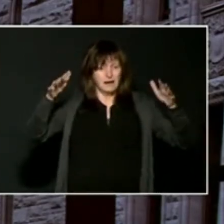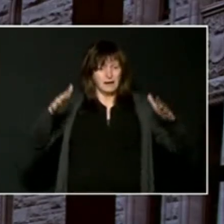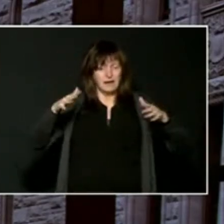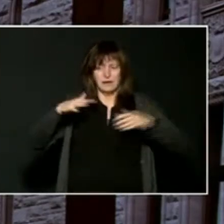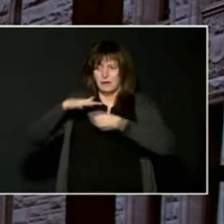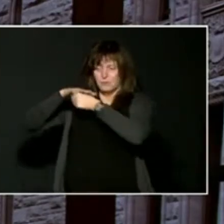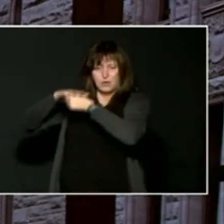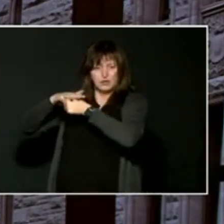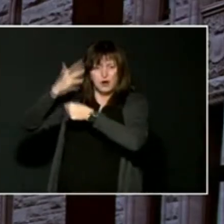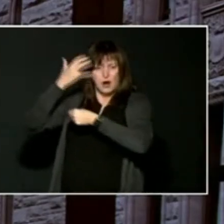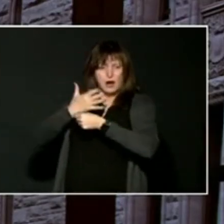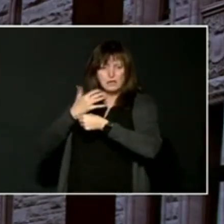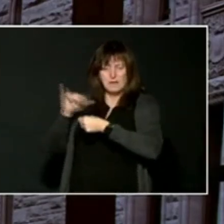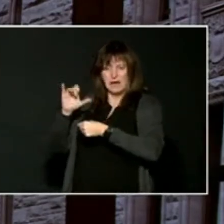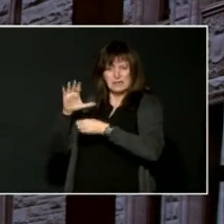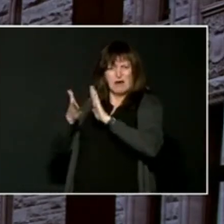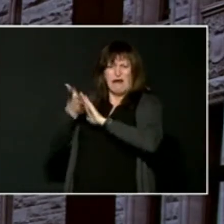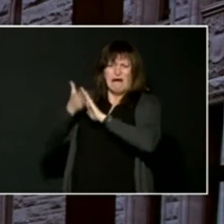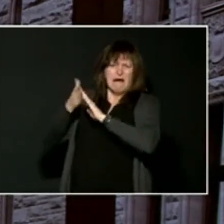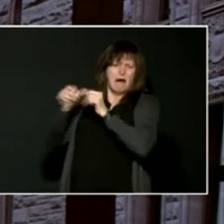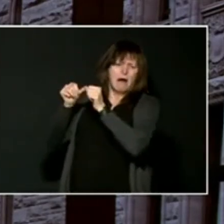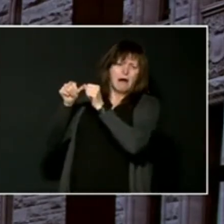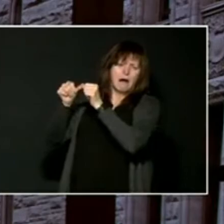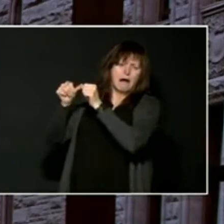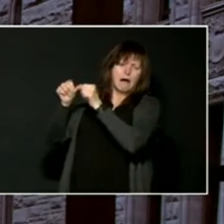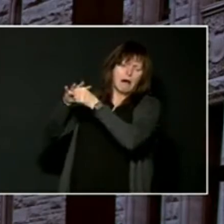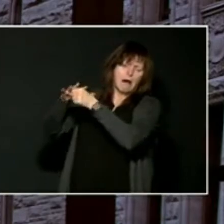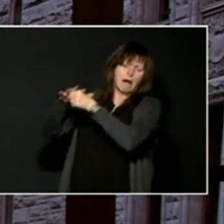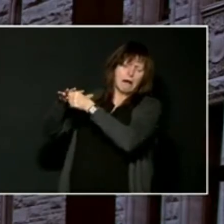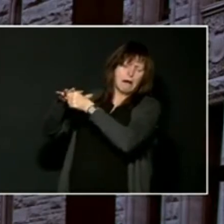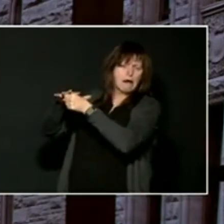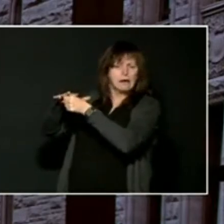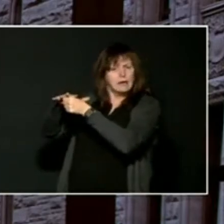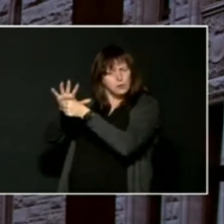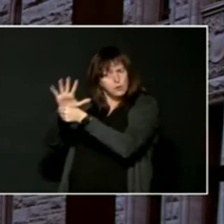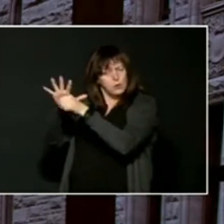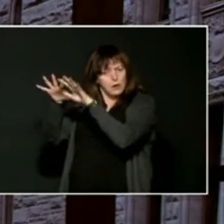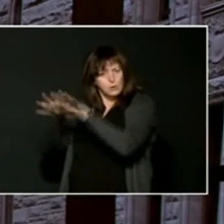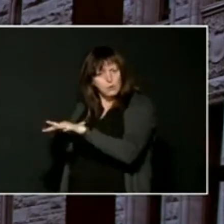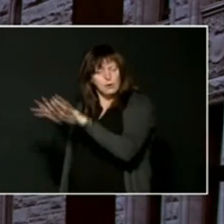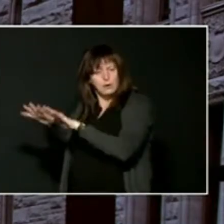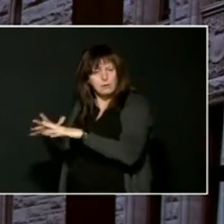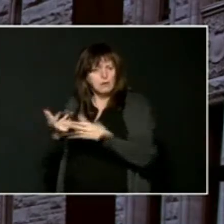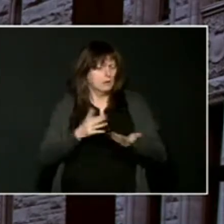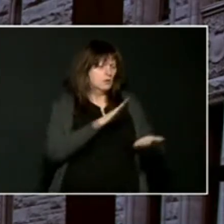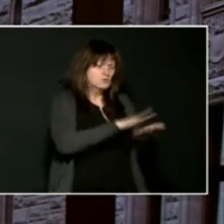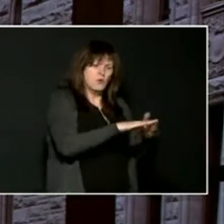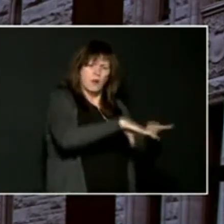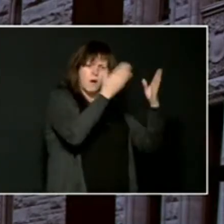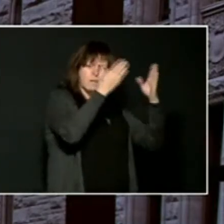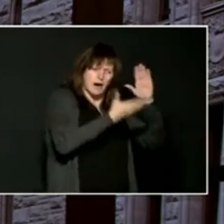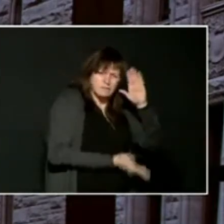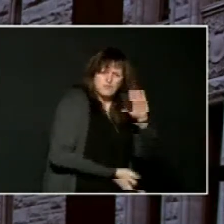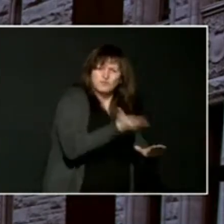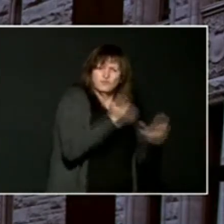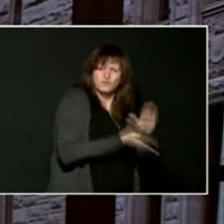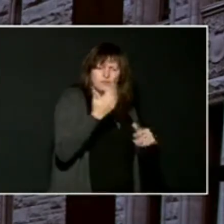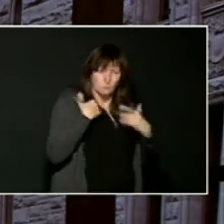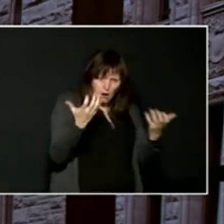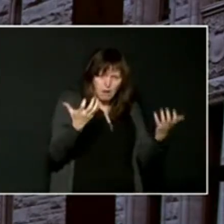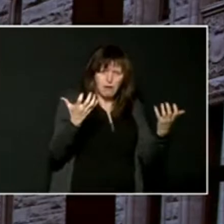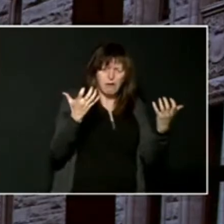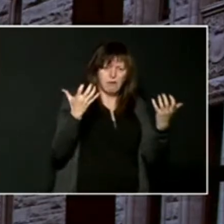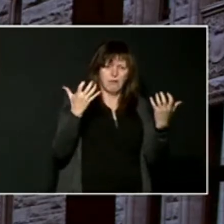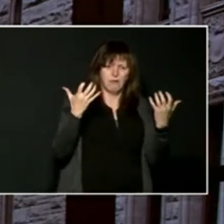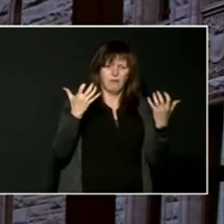and ICUs, keep our schools open, and also at the same time look for a better summer